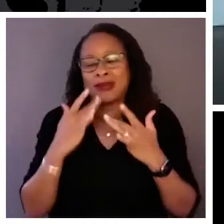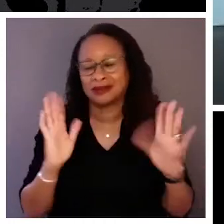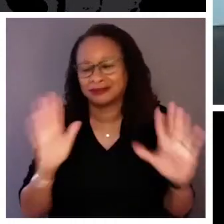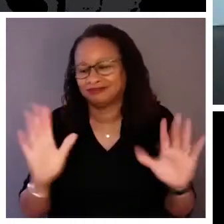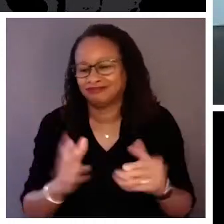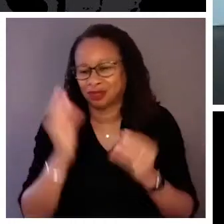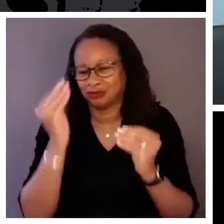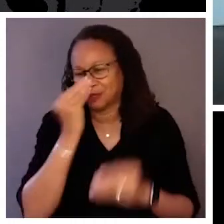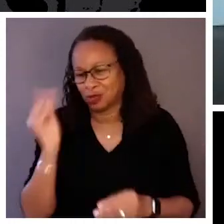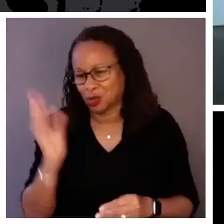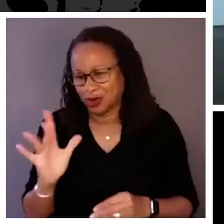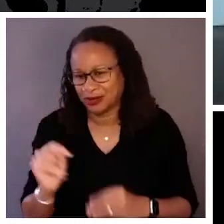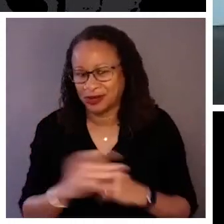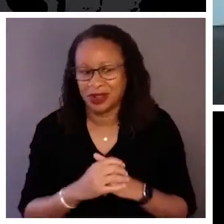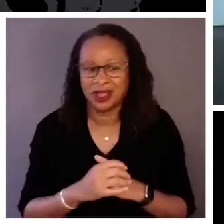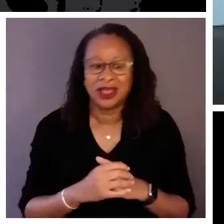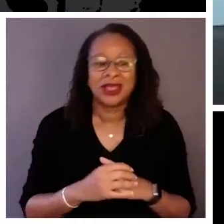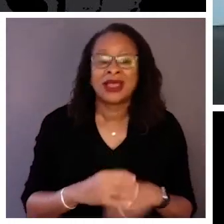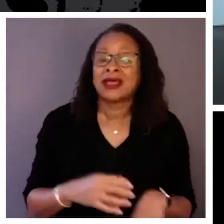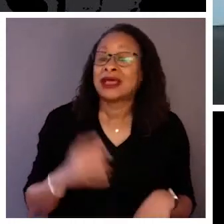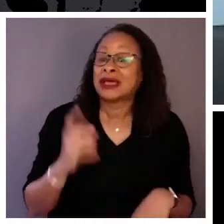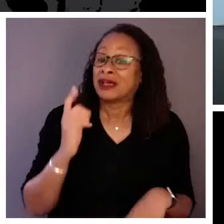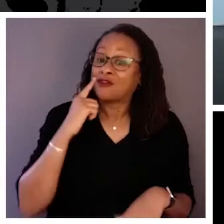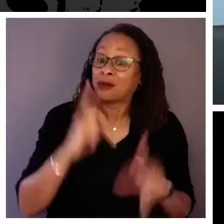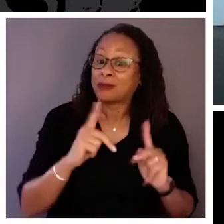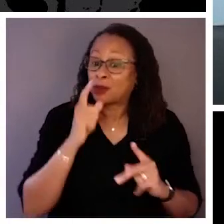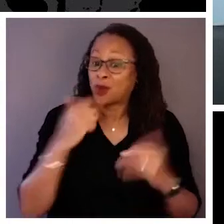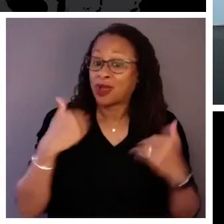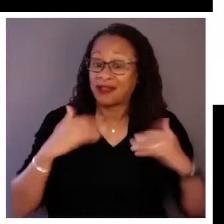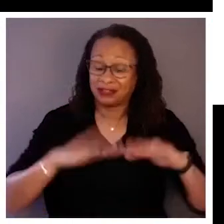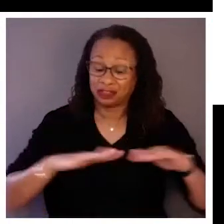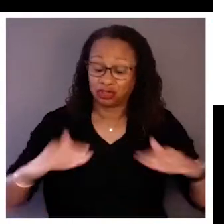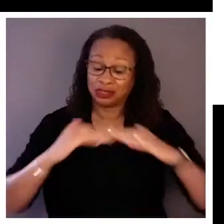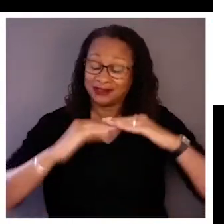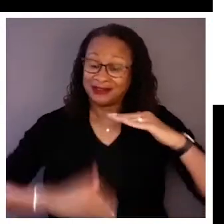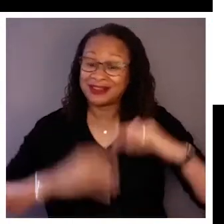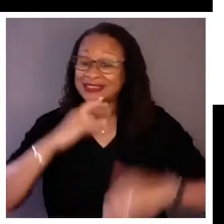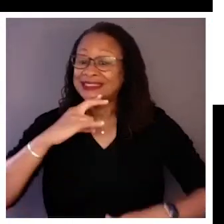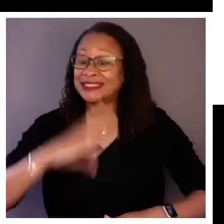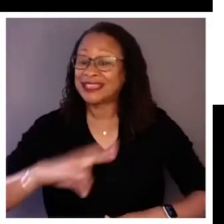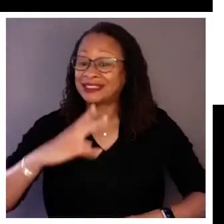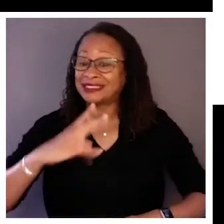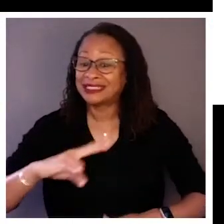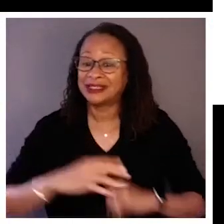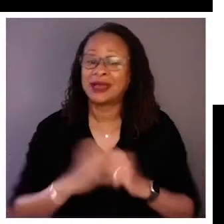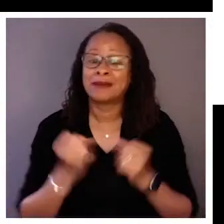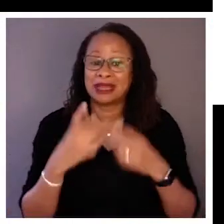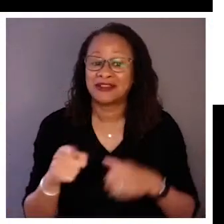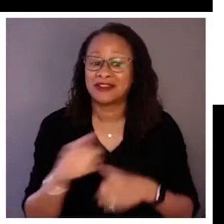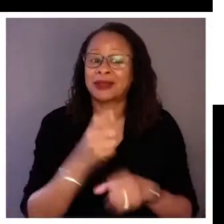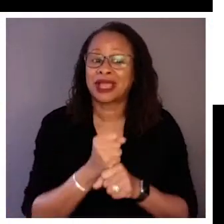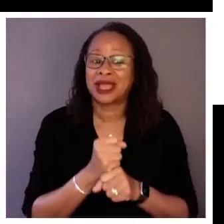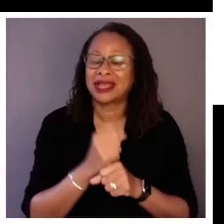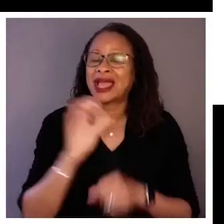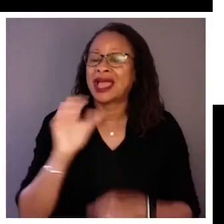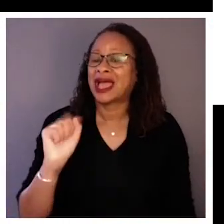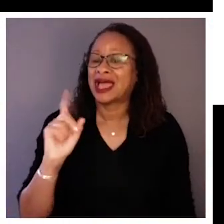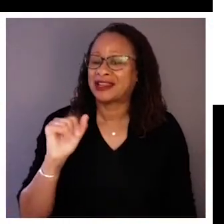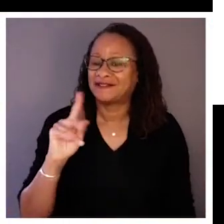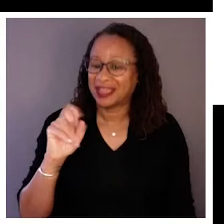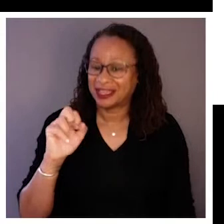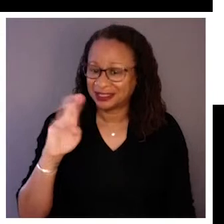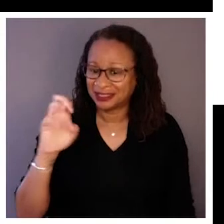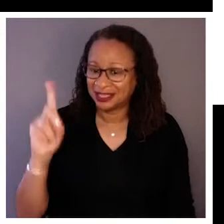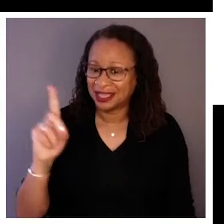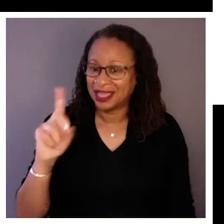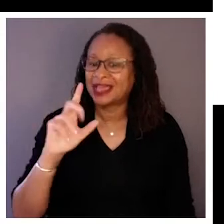those people who have children under the age of 17. Many of them got advanced child tax credit